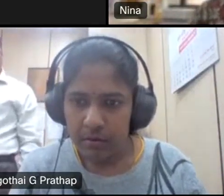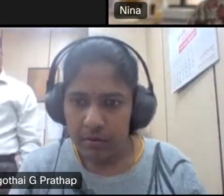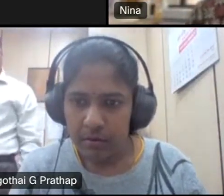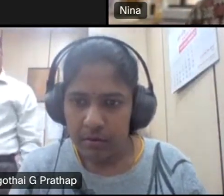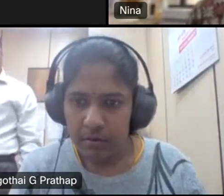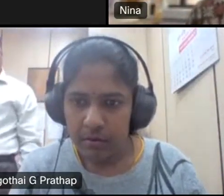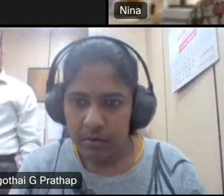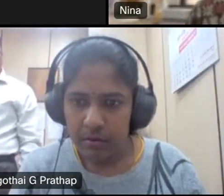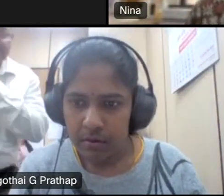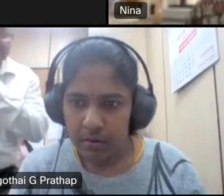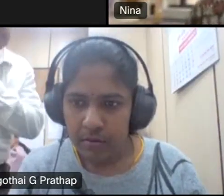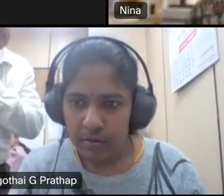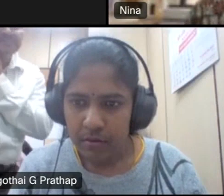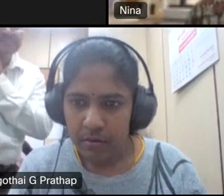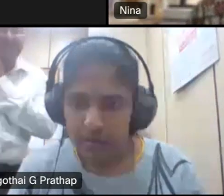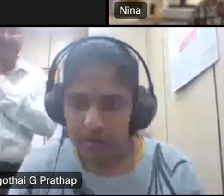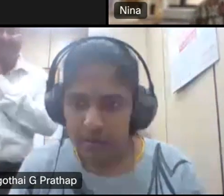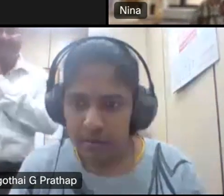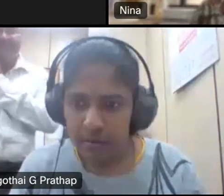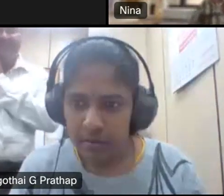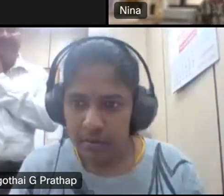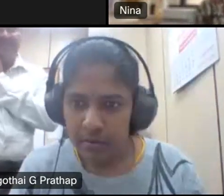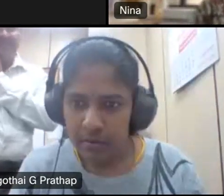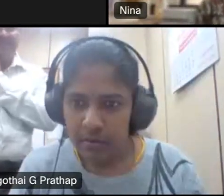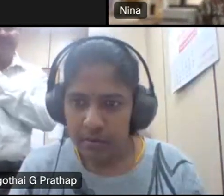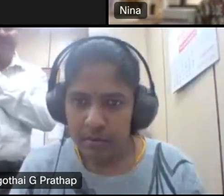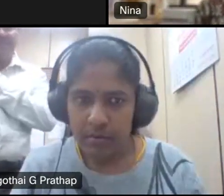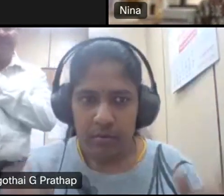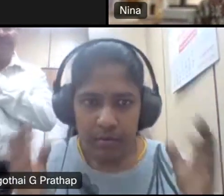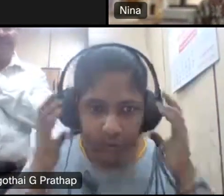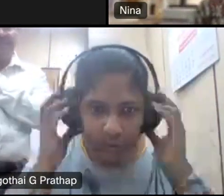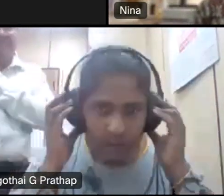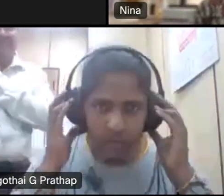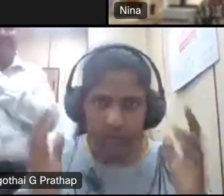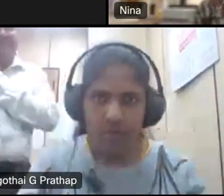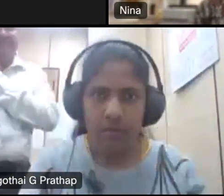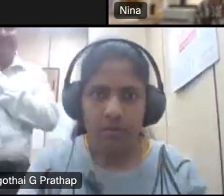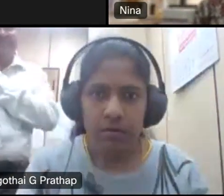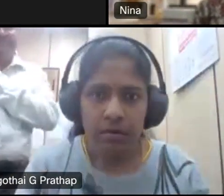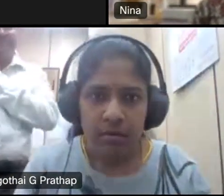diagnostic ultrasound and in screening programs in association with the government.